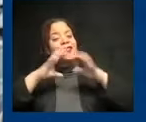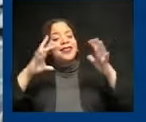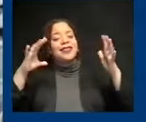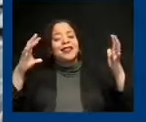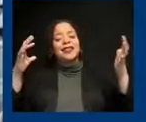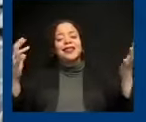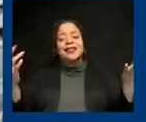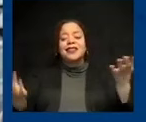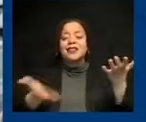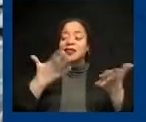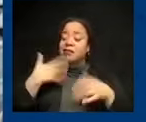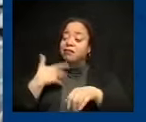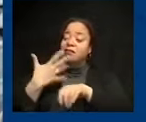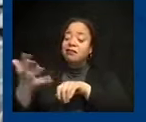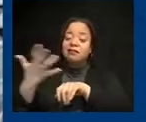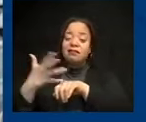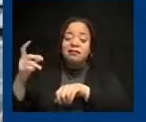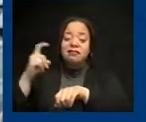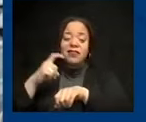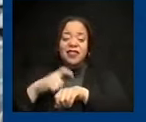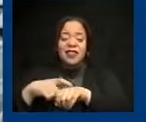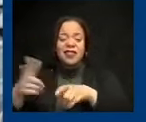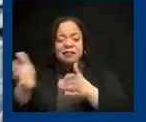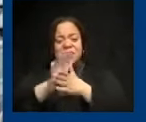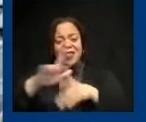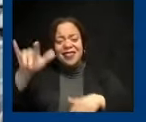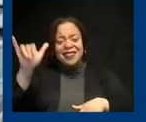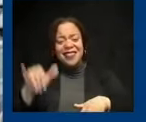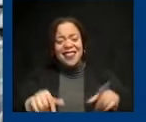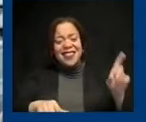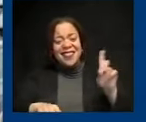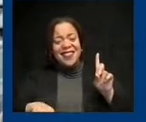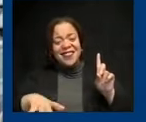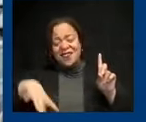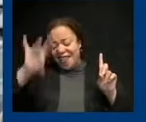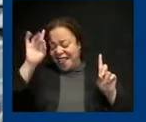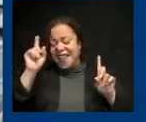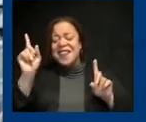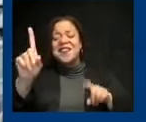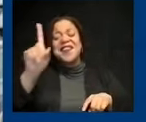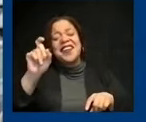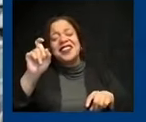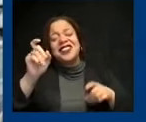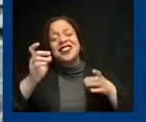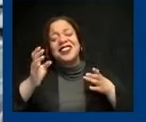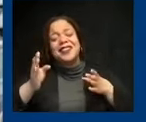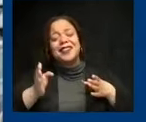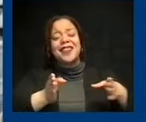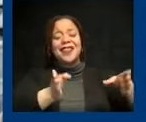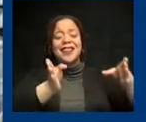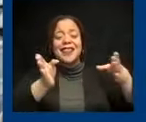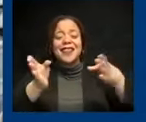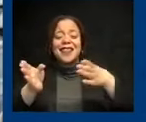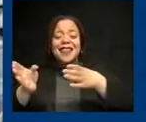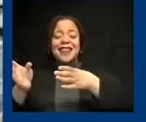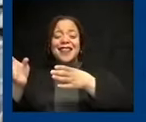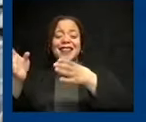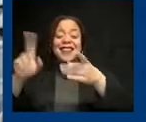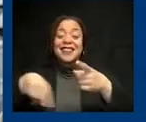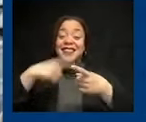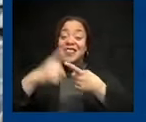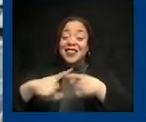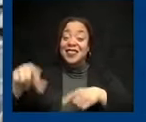to stay, find 100 ways. Well, when we showed up to vote in November, was it a waste of our time,